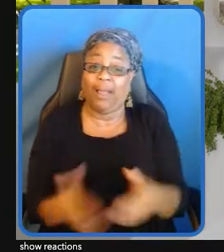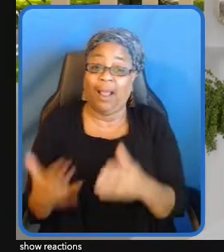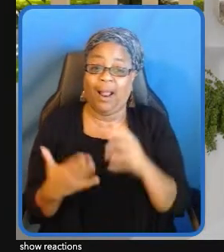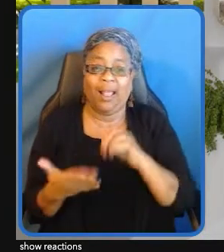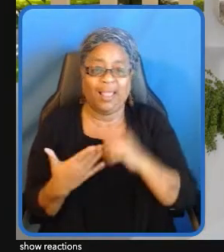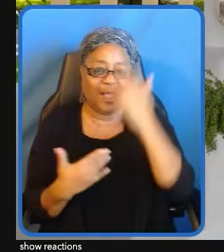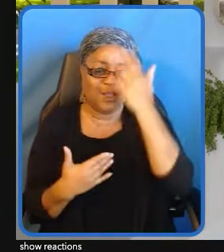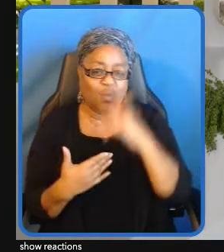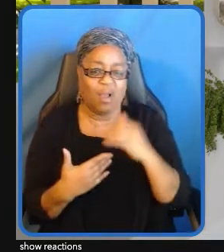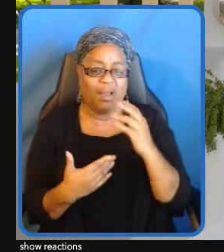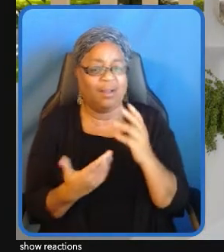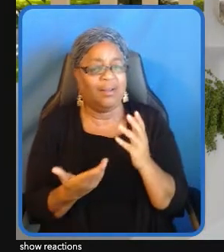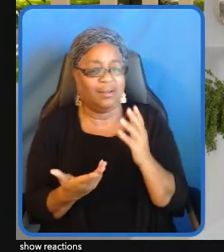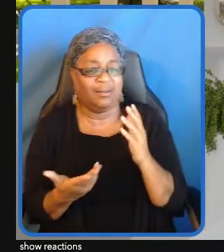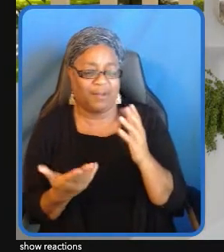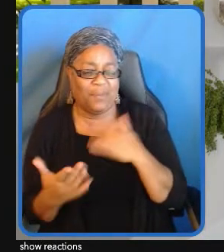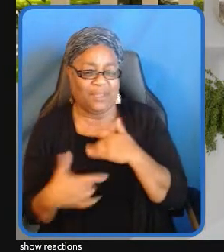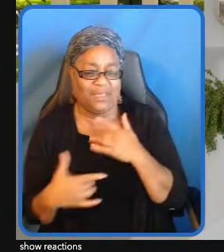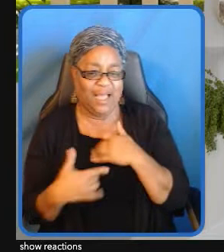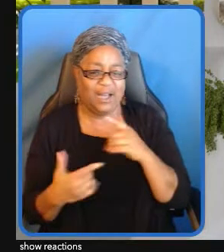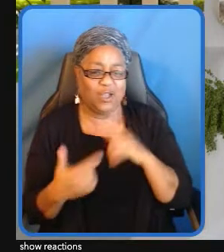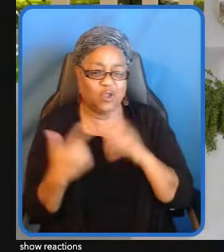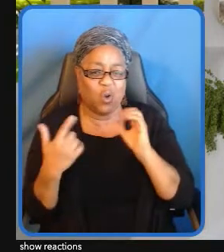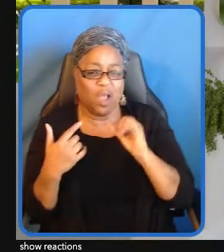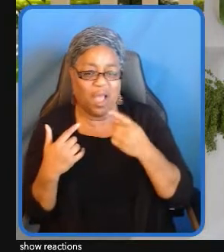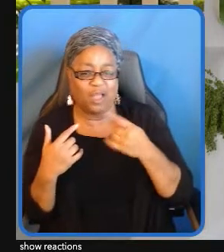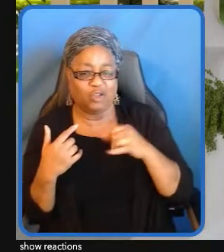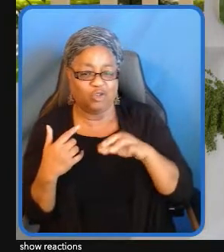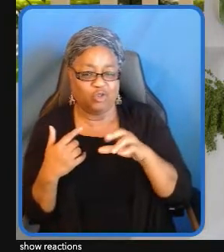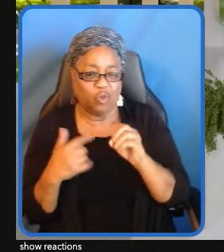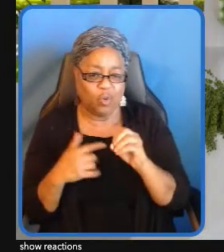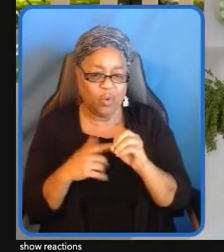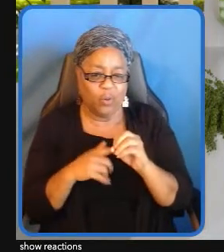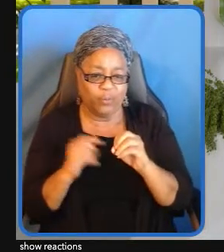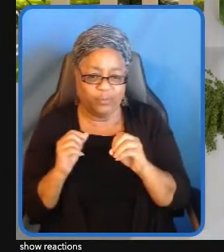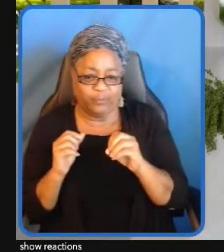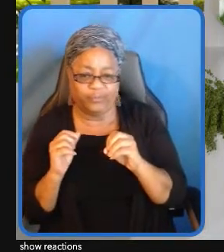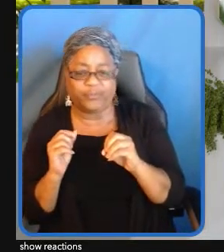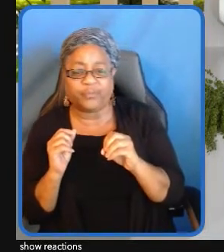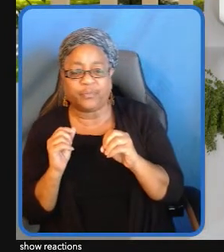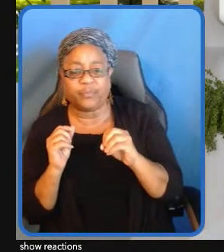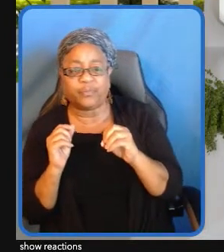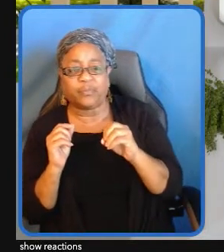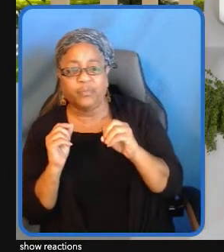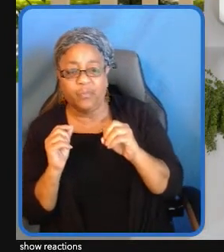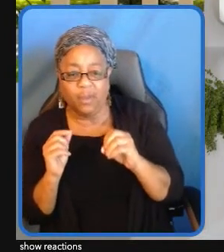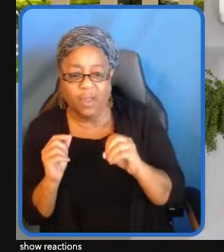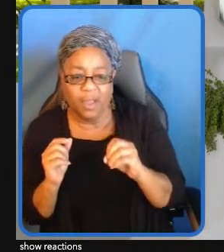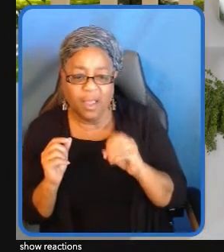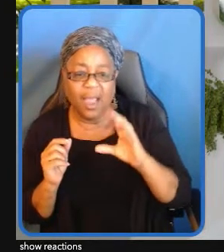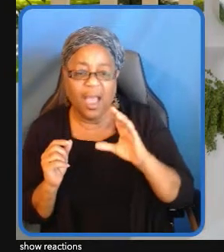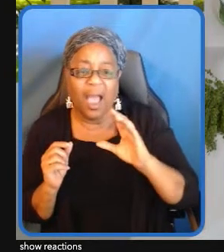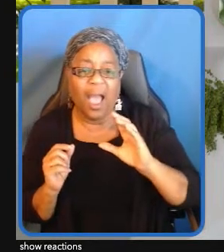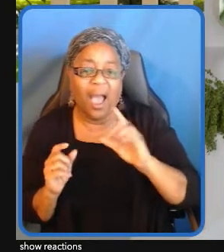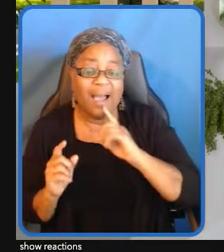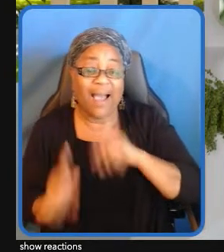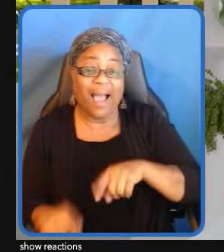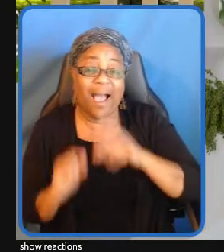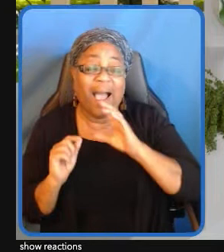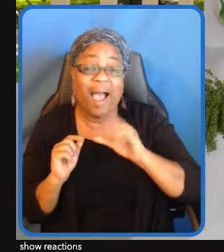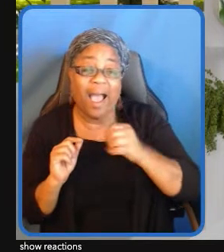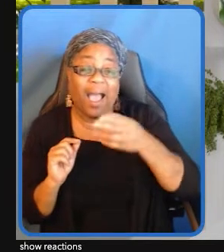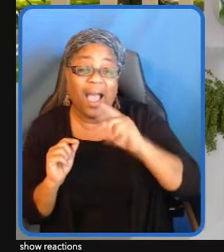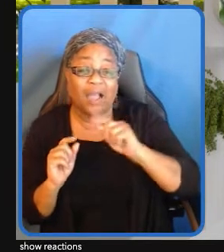ACT report seeks to provide for all of us, a path forward for collective action, a mechanism to hold ourselves accountable.